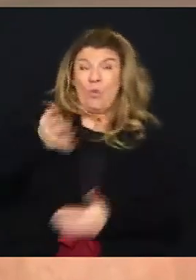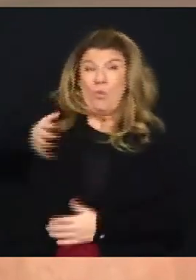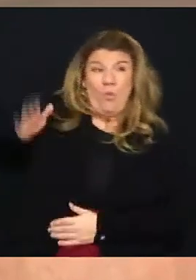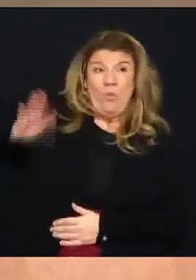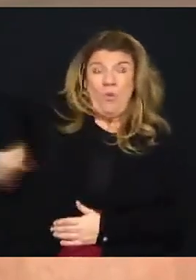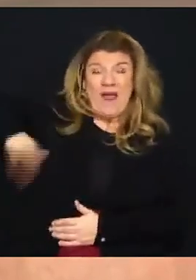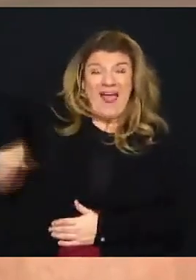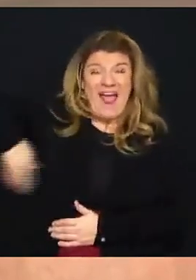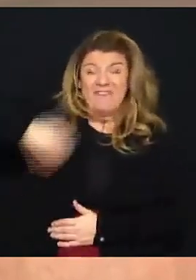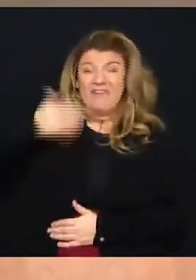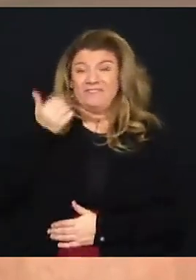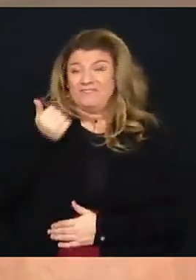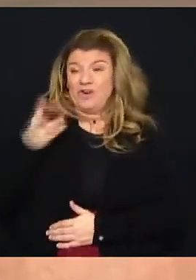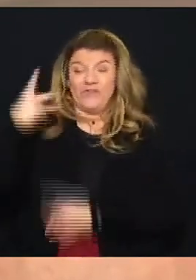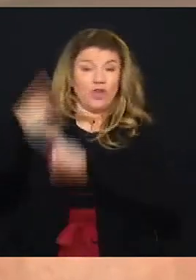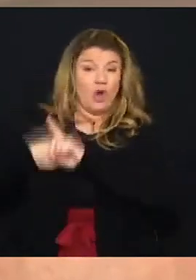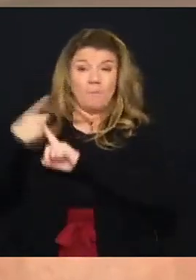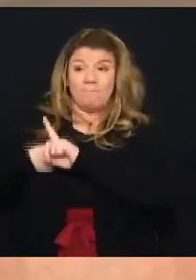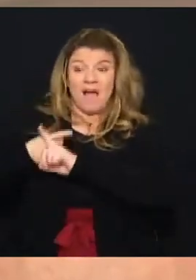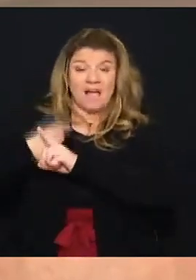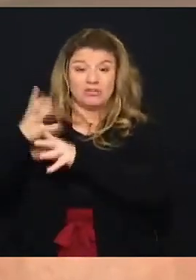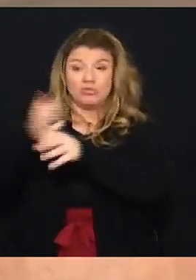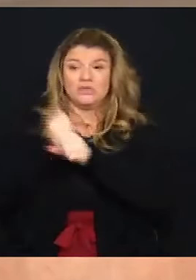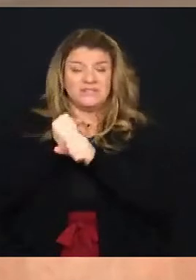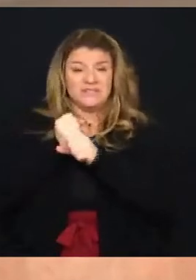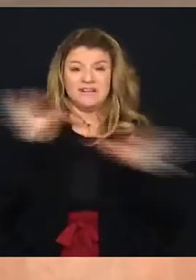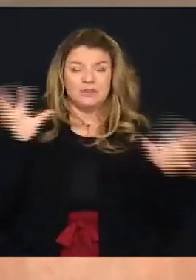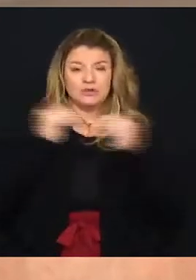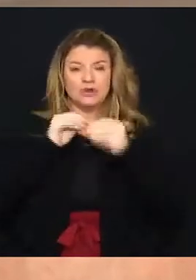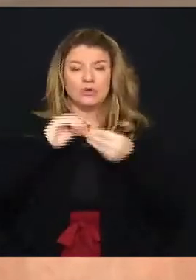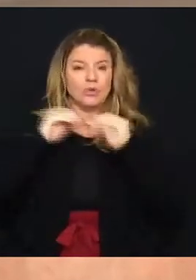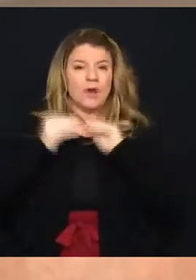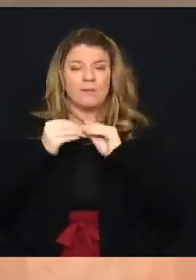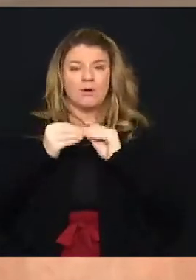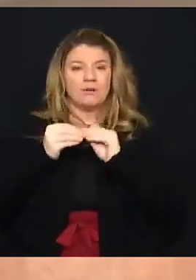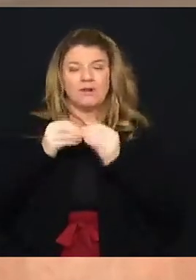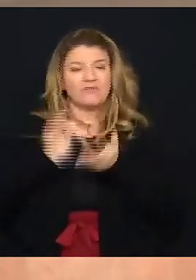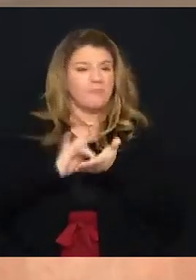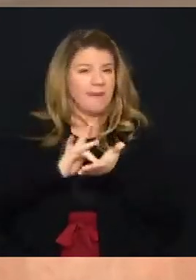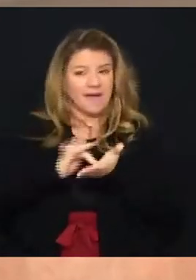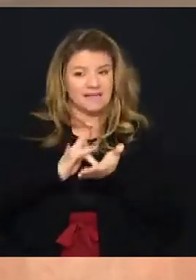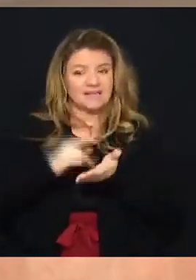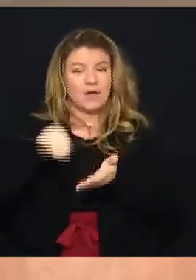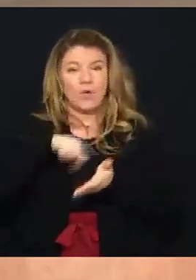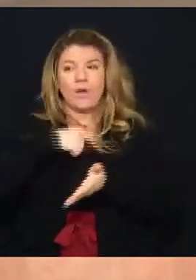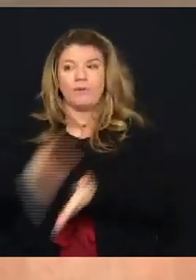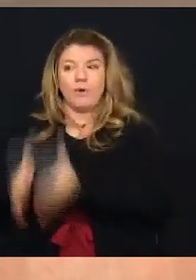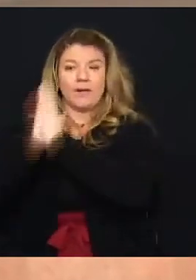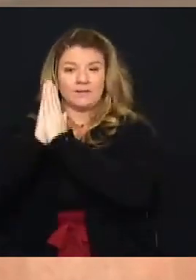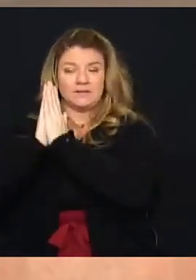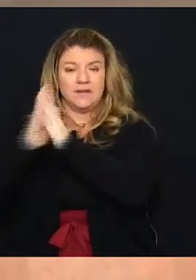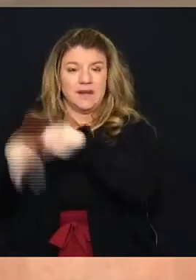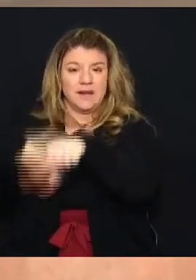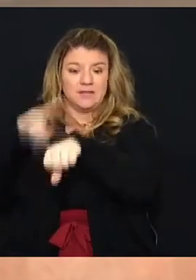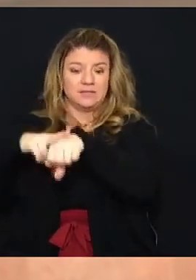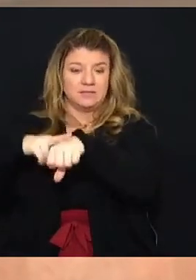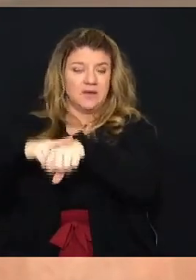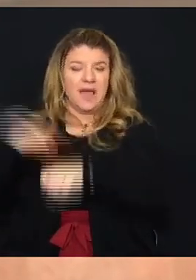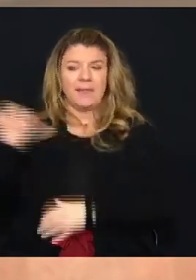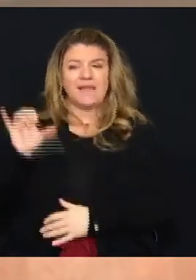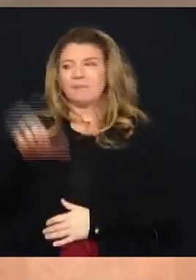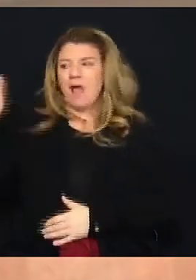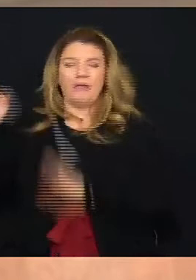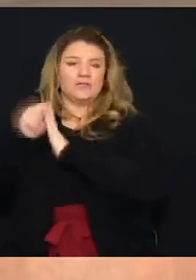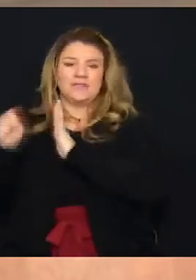a couple of months now received the total number of antibodies that we request nationally, nor have other